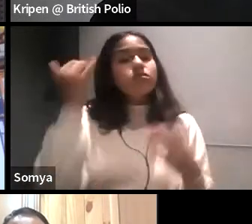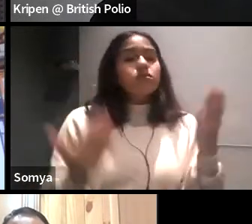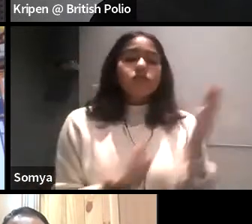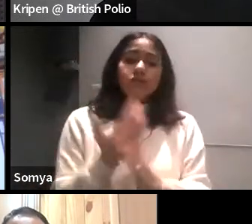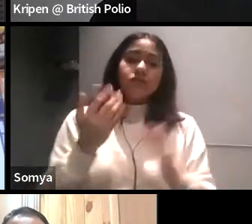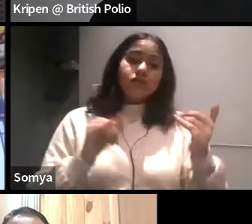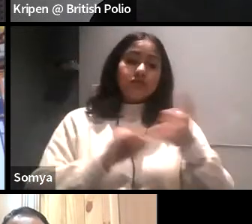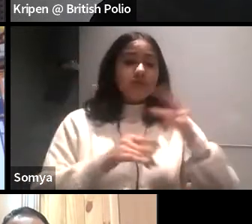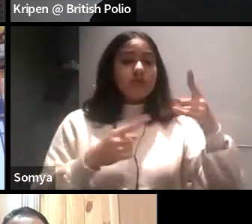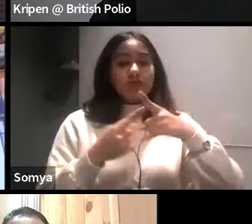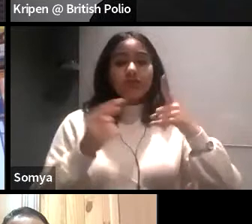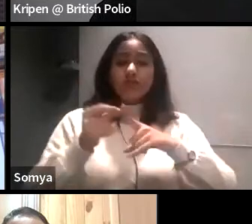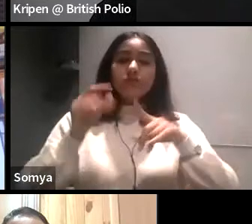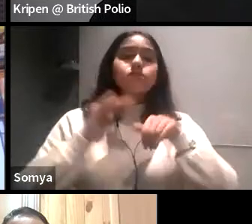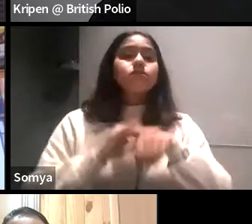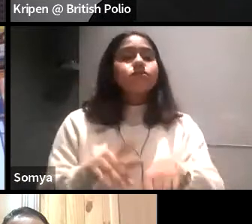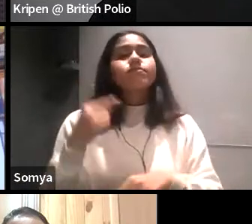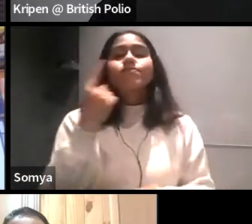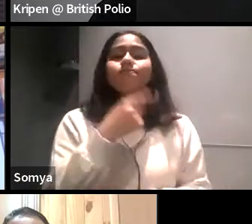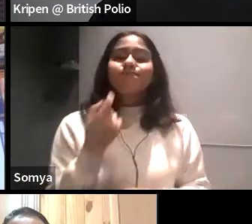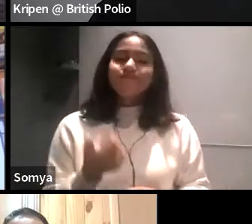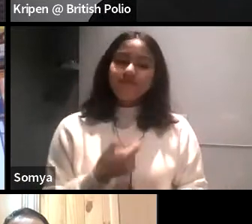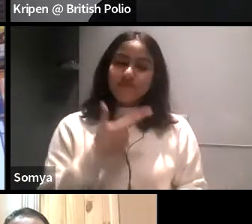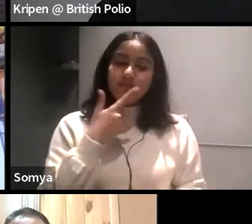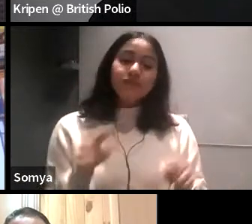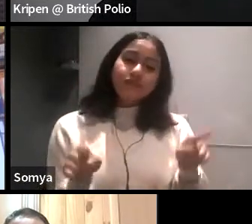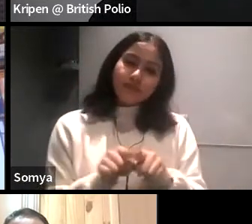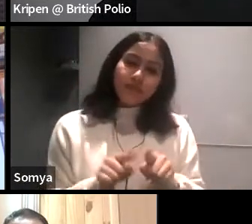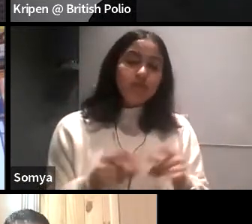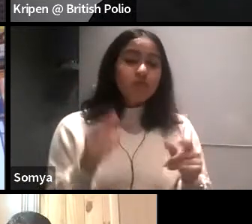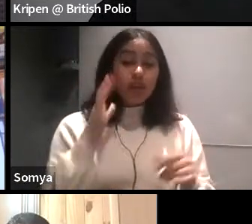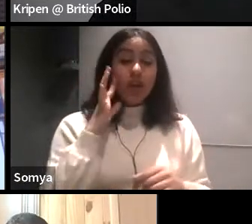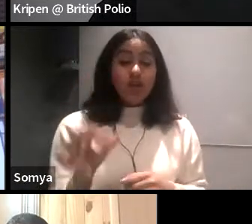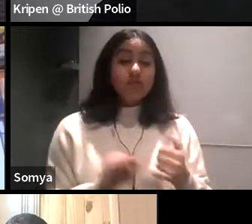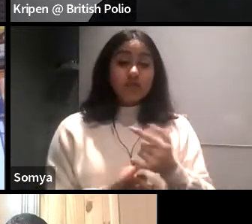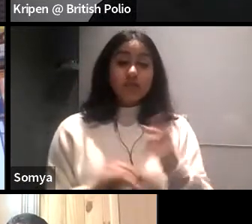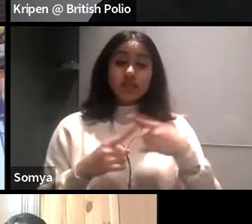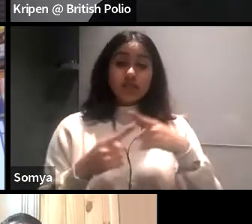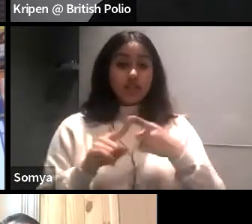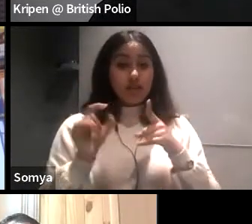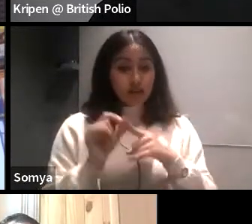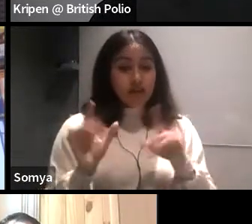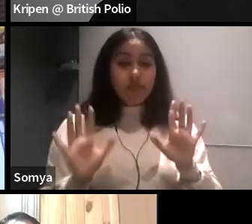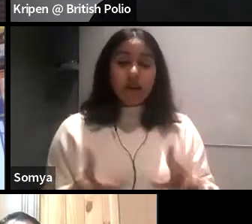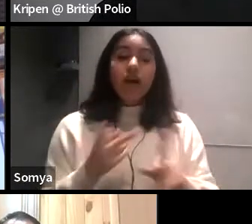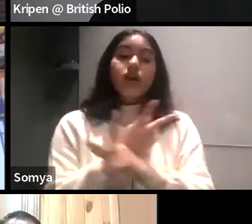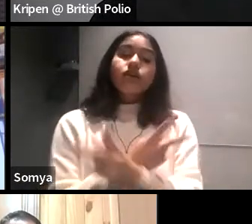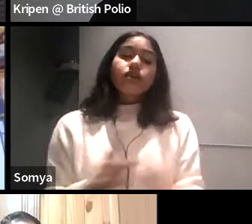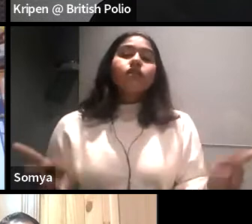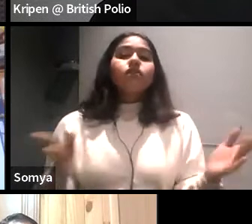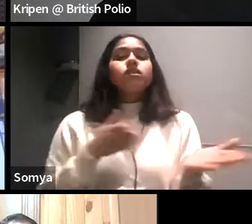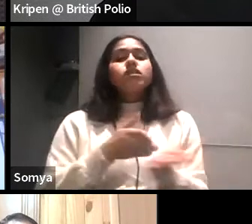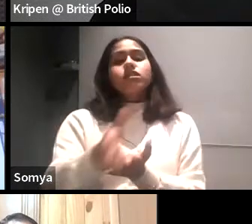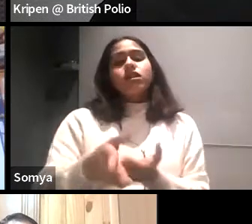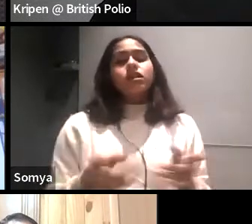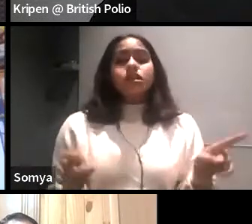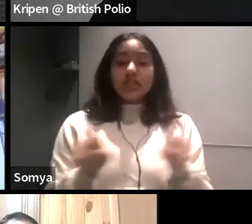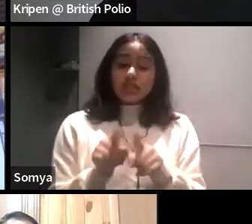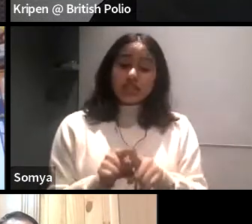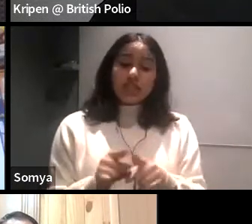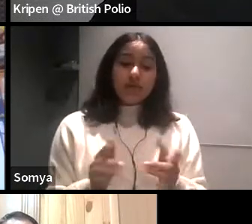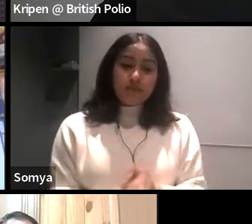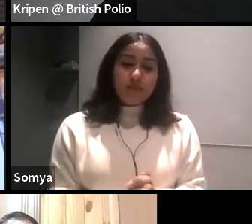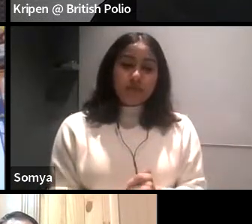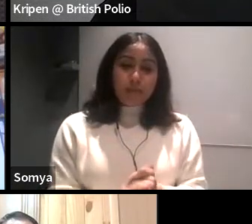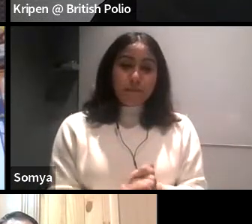steps to really make them smile is a very important step, and we can always think on different directions to really bring them to the